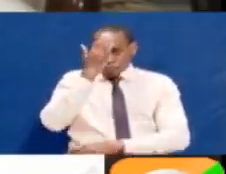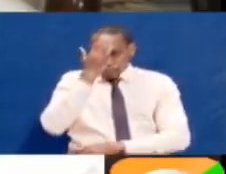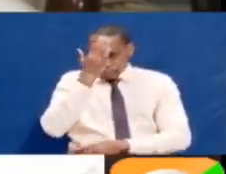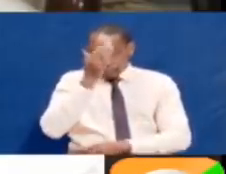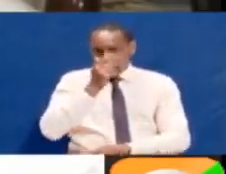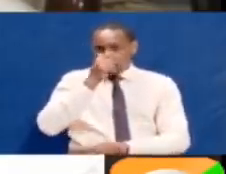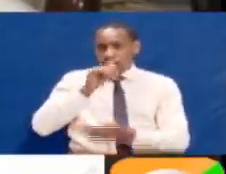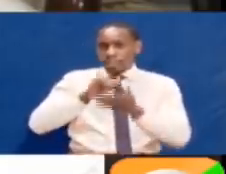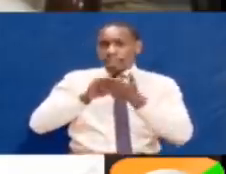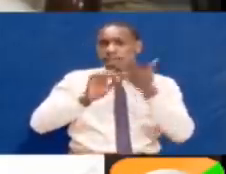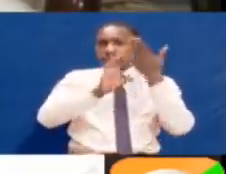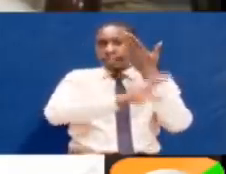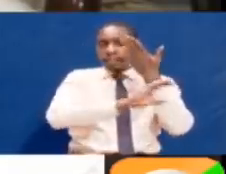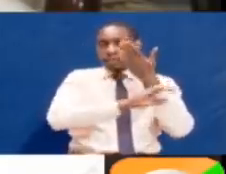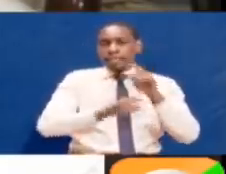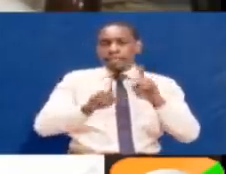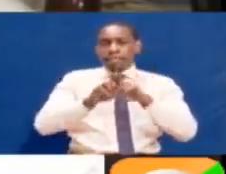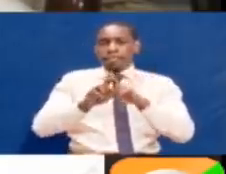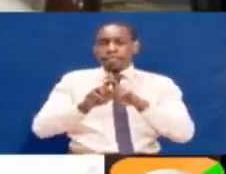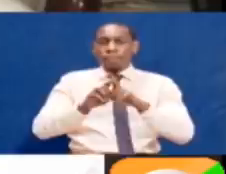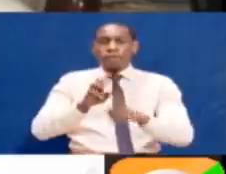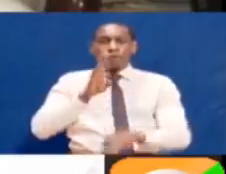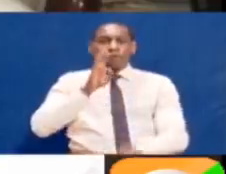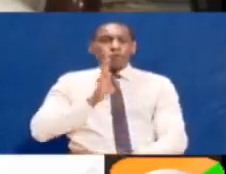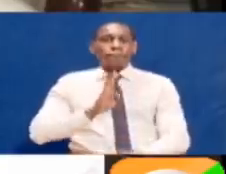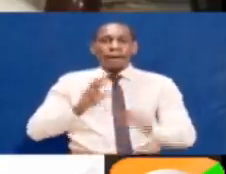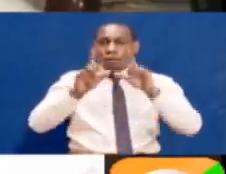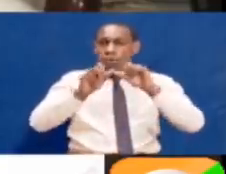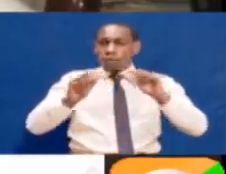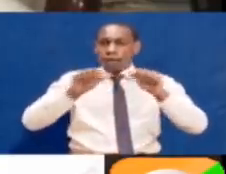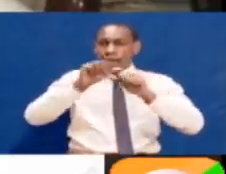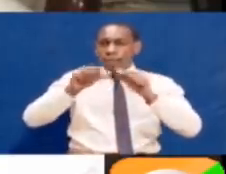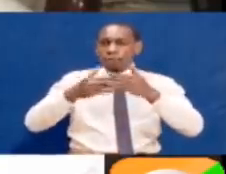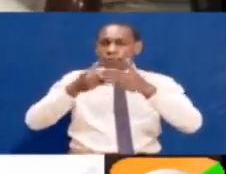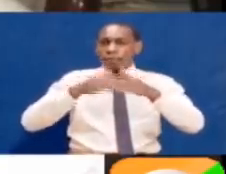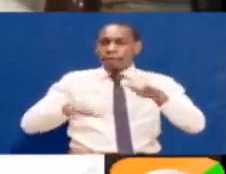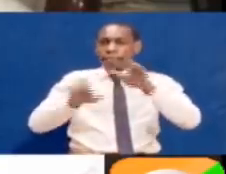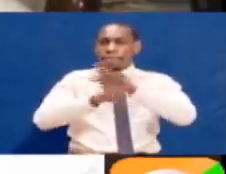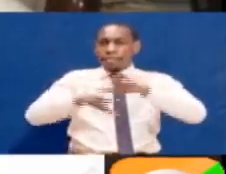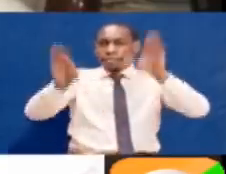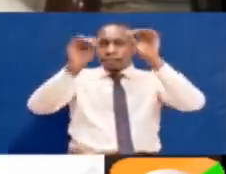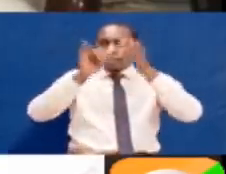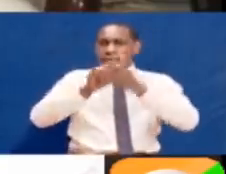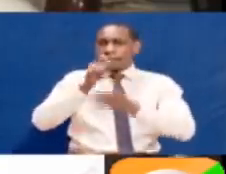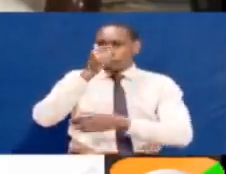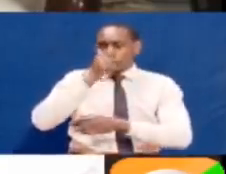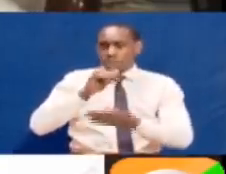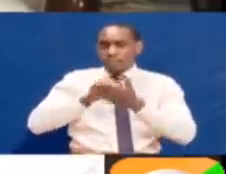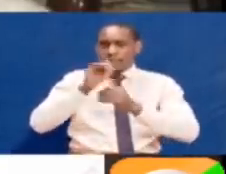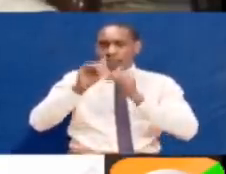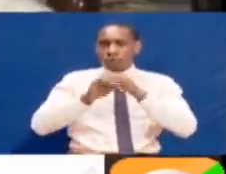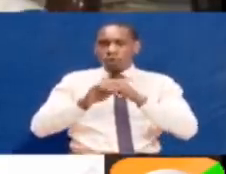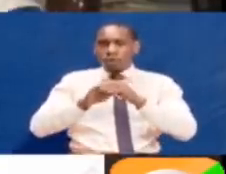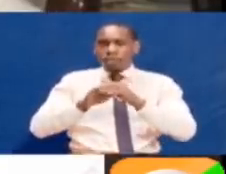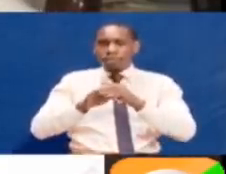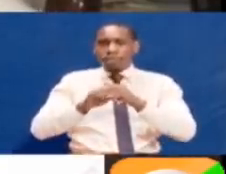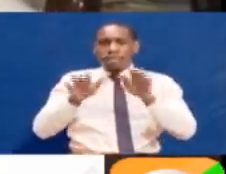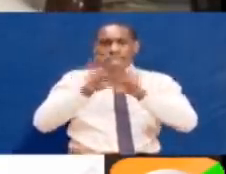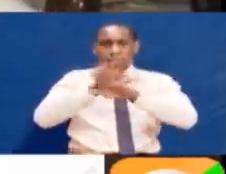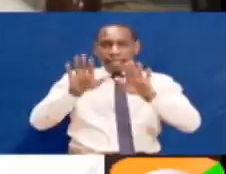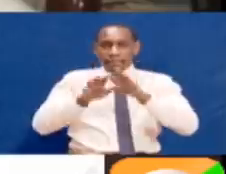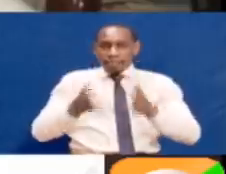country, like the late Kijana Wamalwa said, the former vice president, that I wish we would put all our cards on the